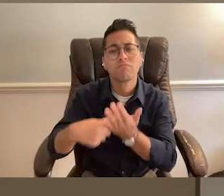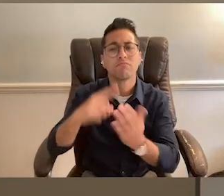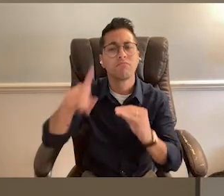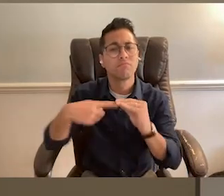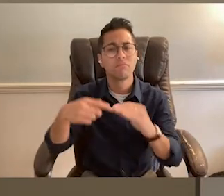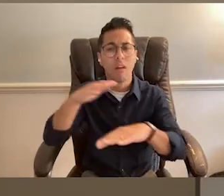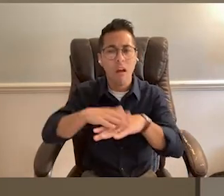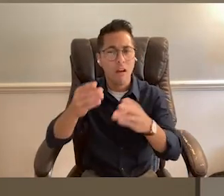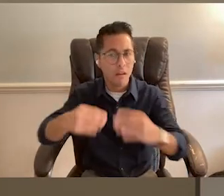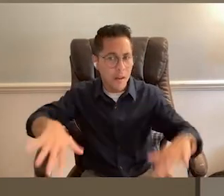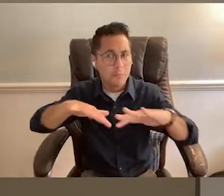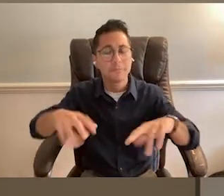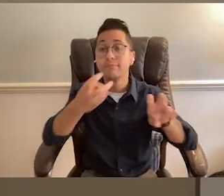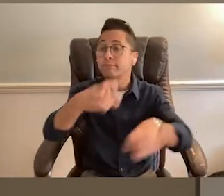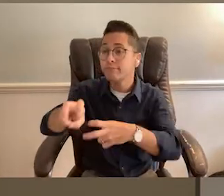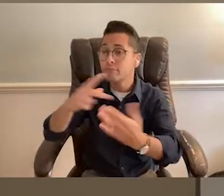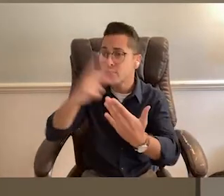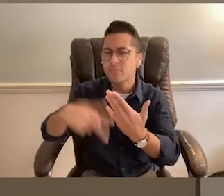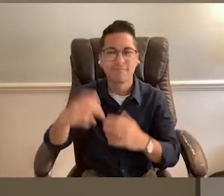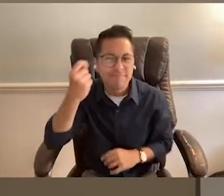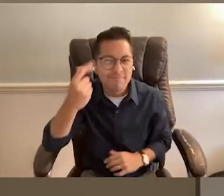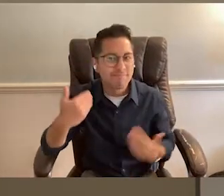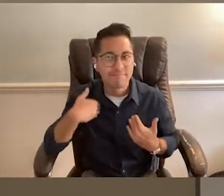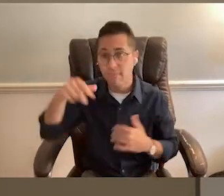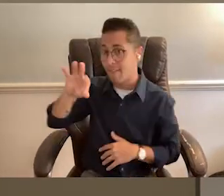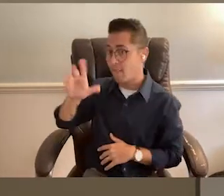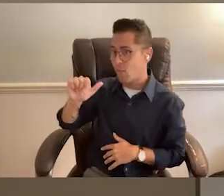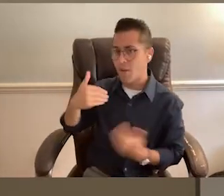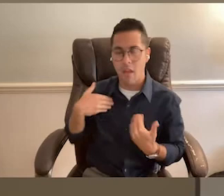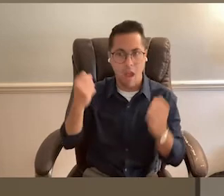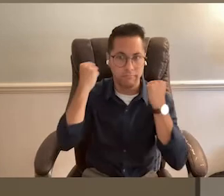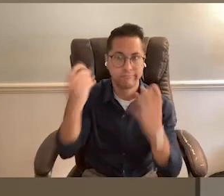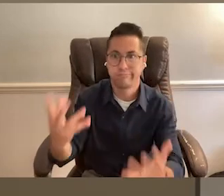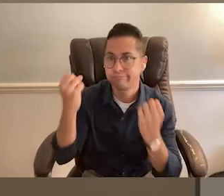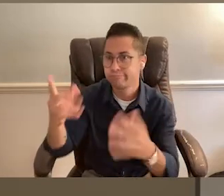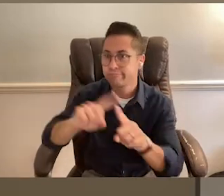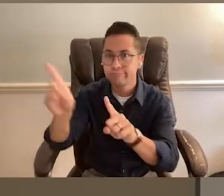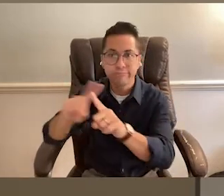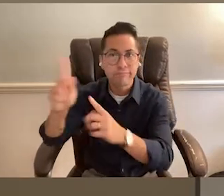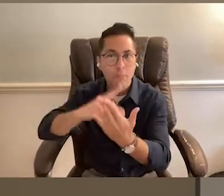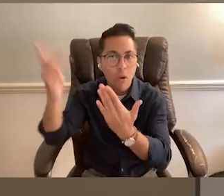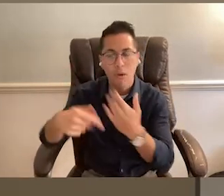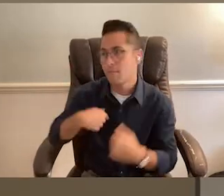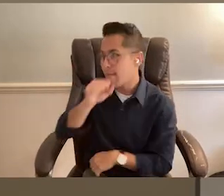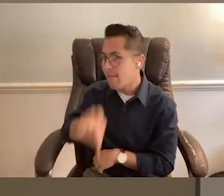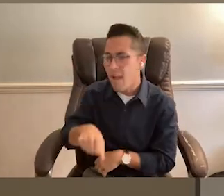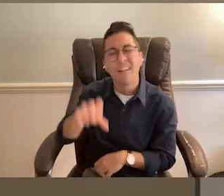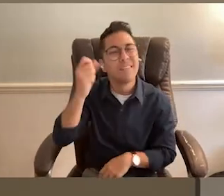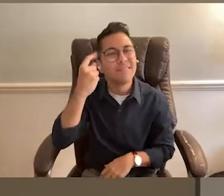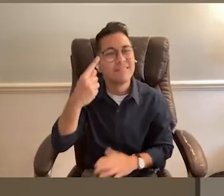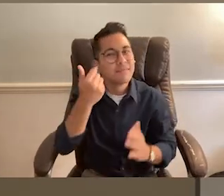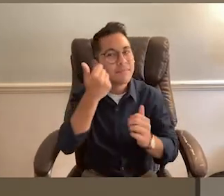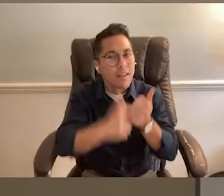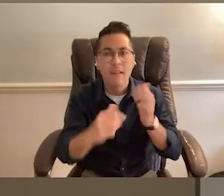between programs for people with IDD and college faculty. You'll be able to understand benefits to people with disabilities